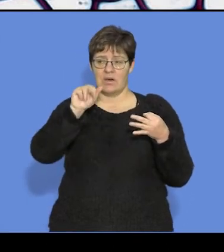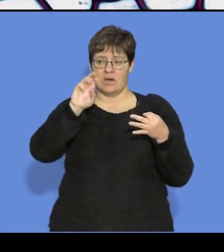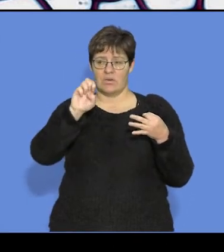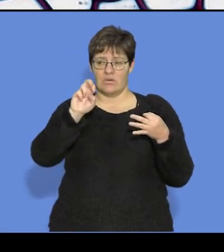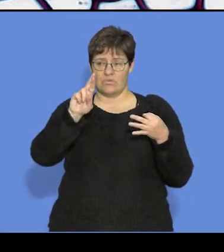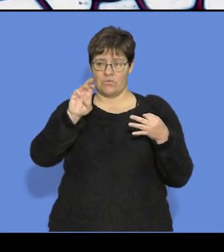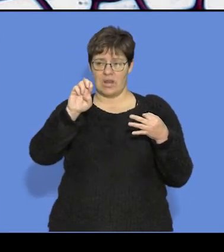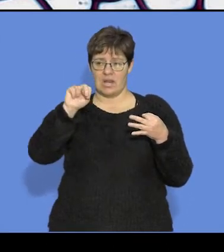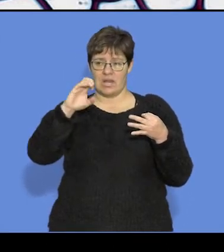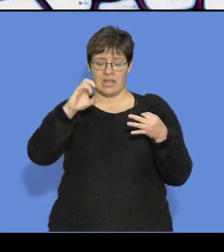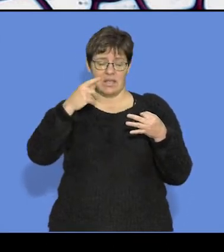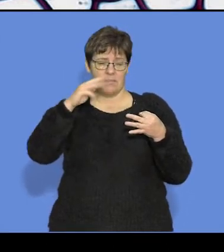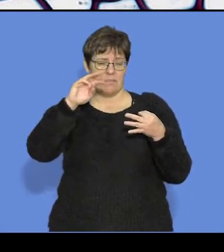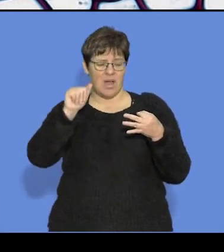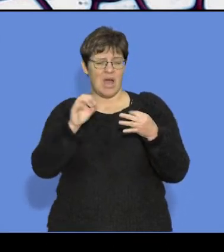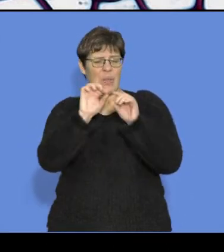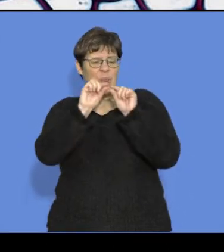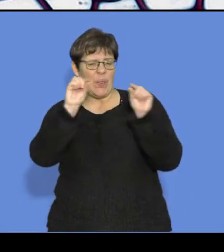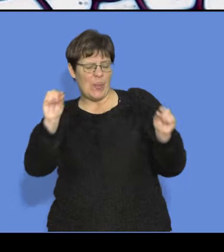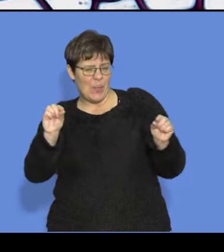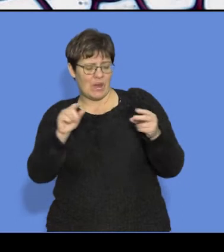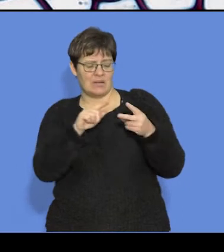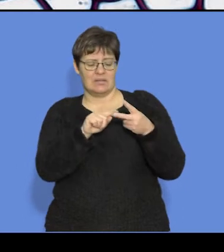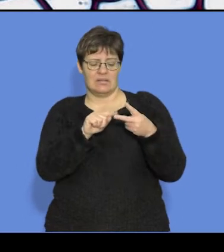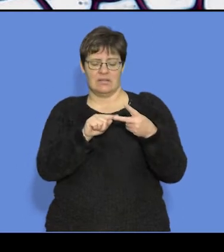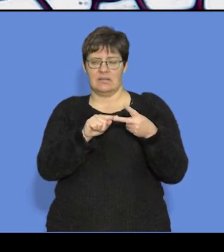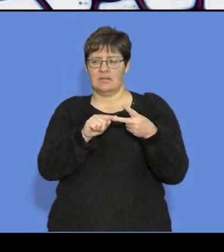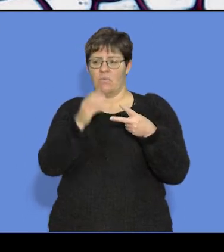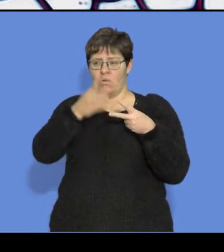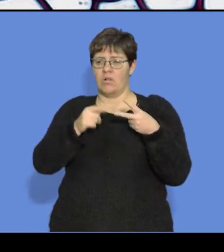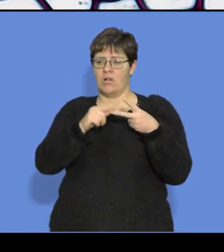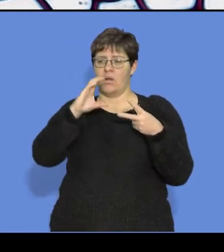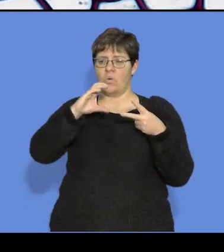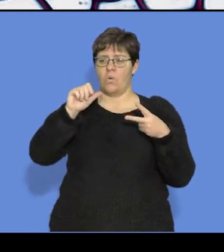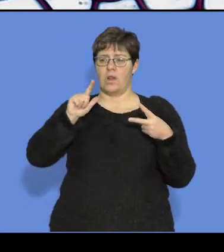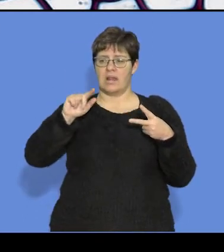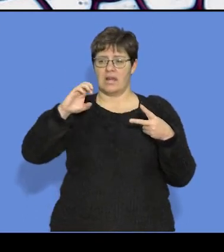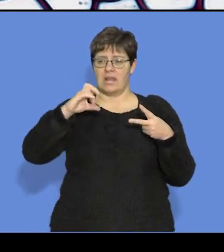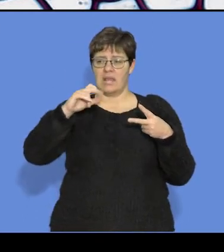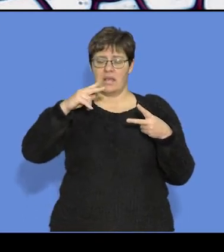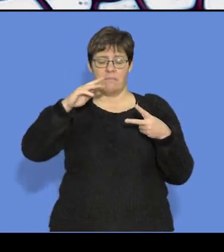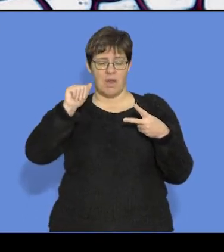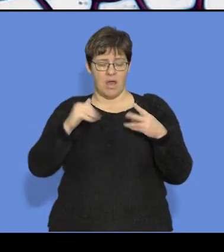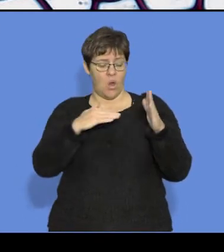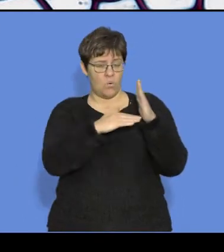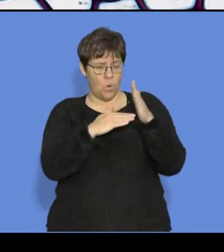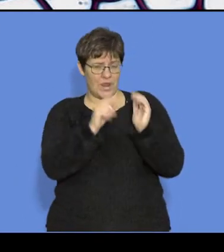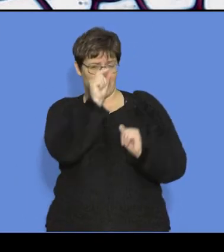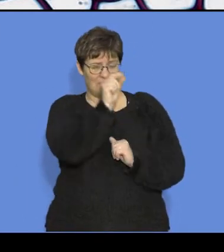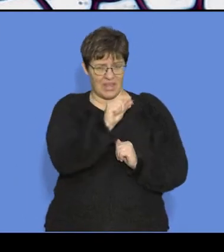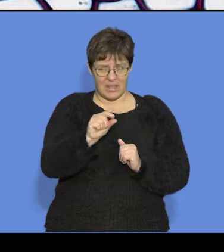thin walls; collenchyma, walls with thickened corners; sclerenchyma, cells